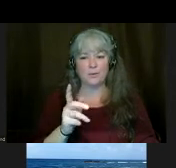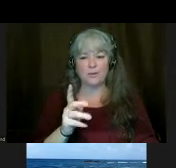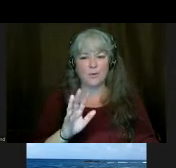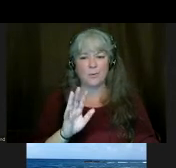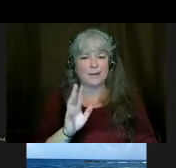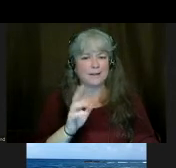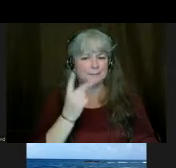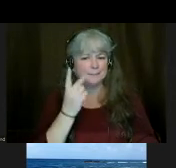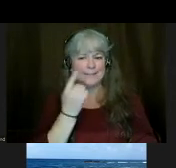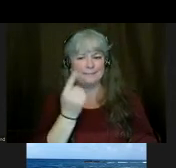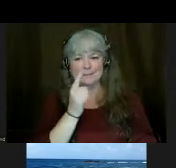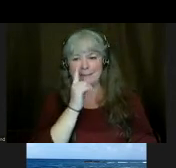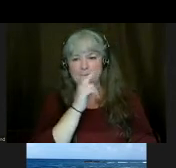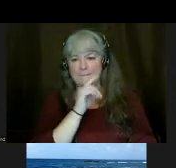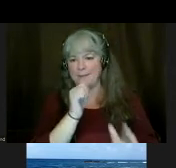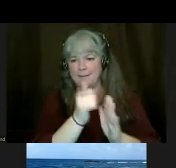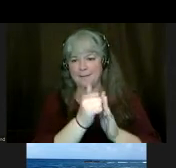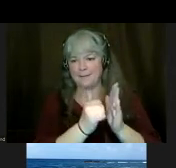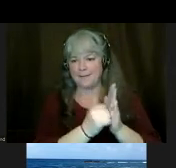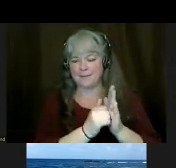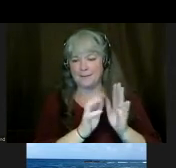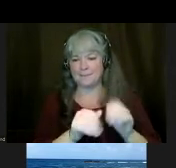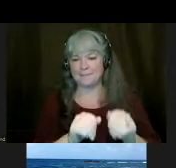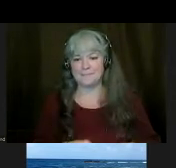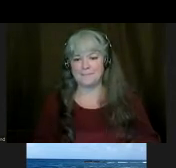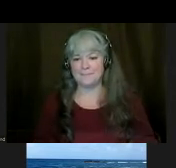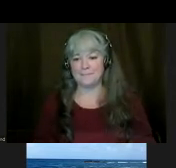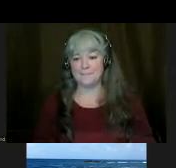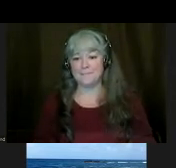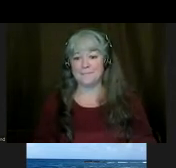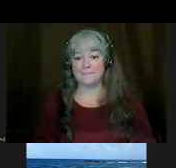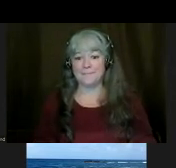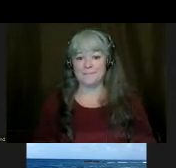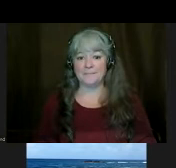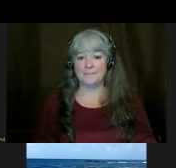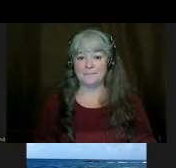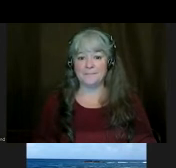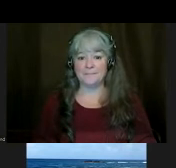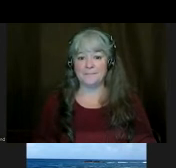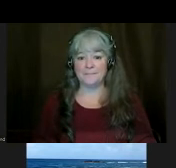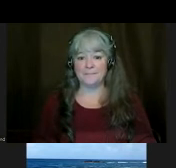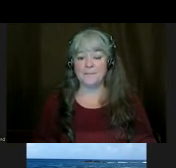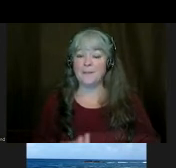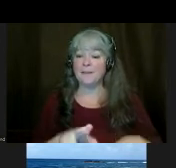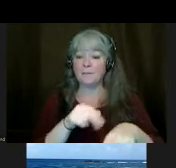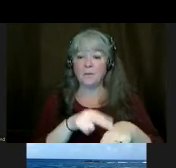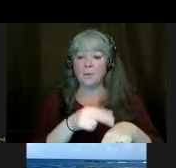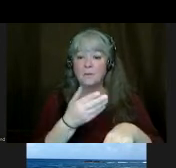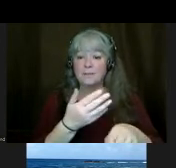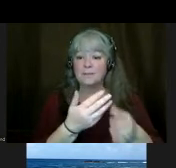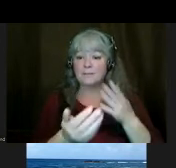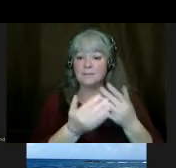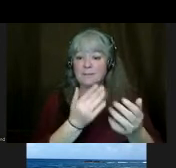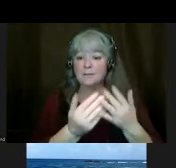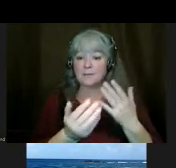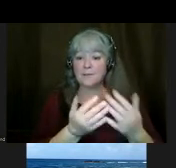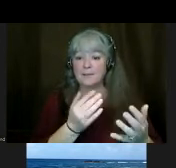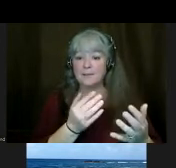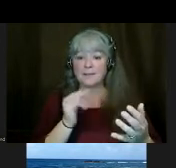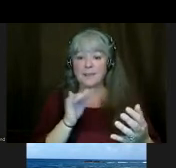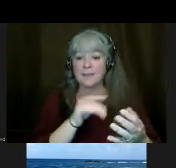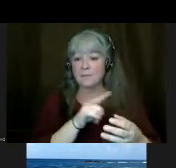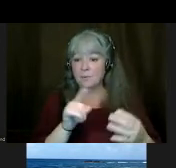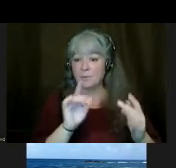And of course, this doesn't matter if you're